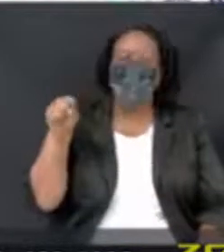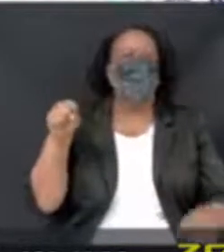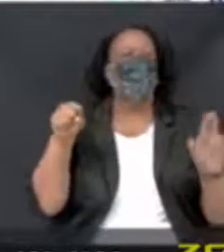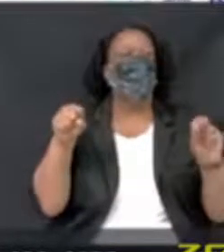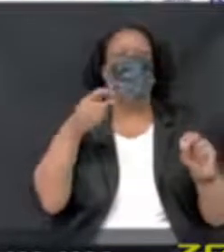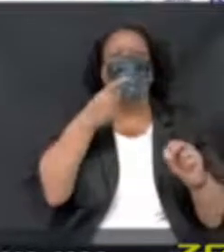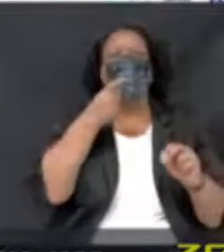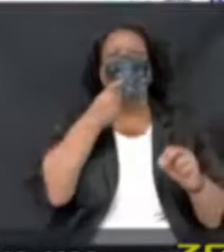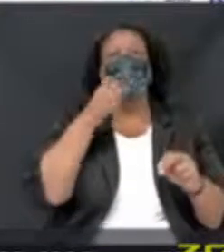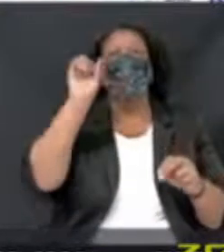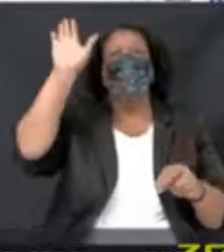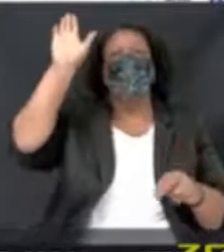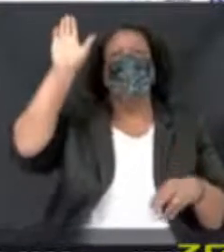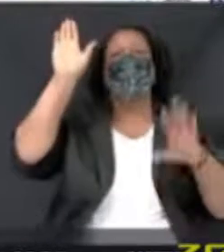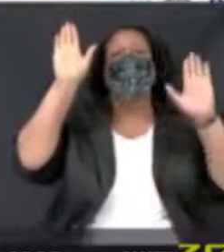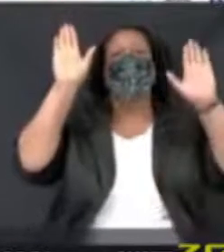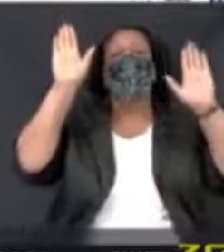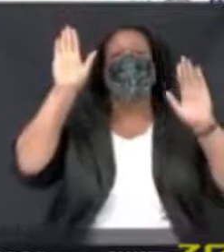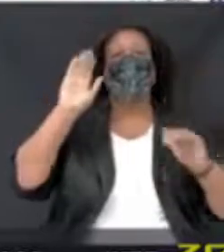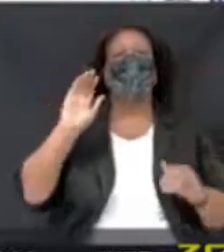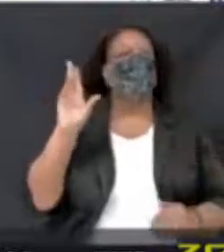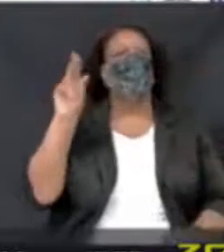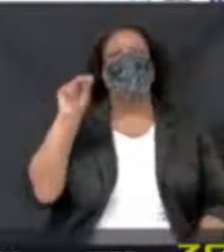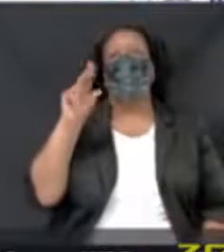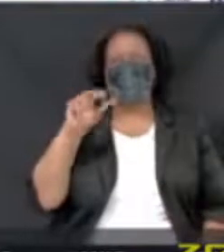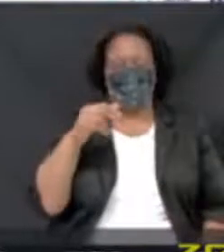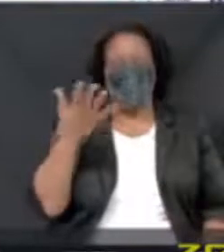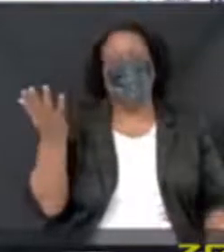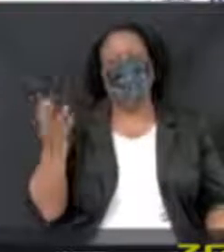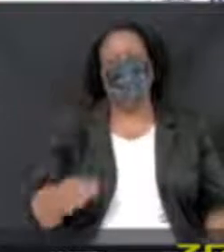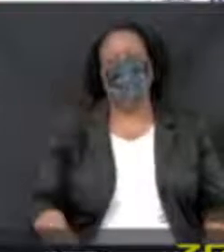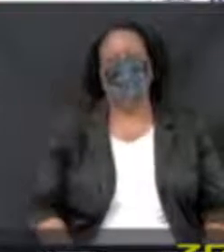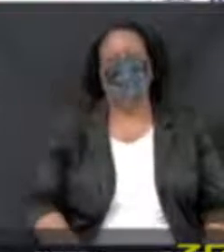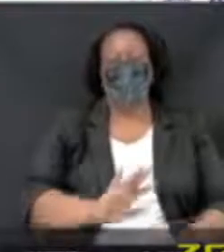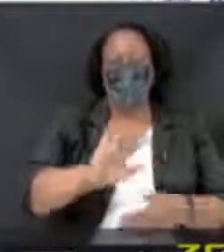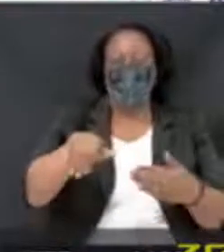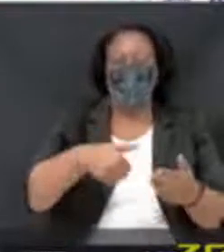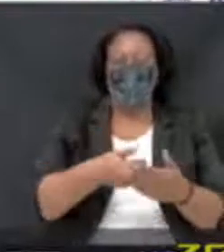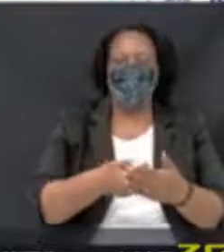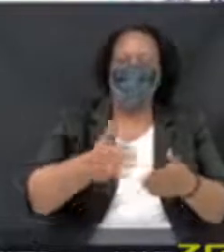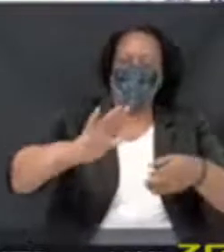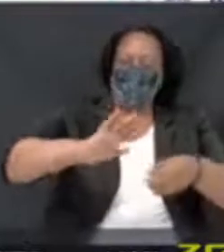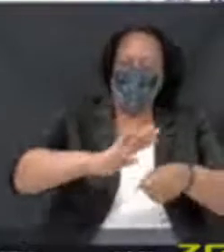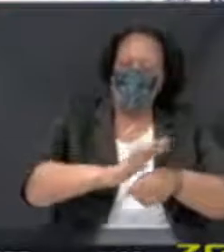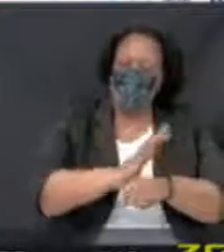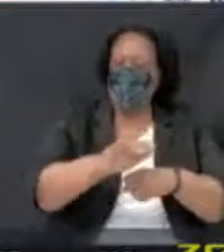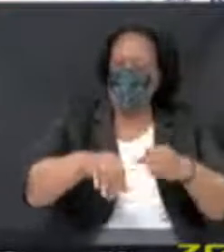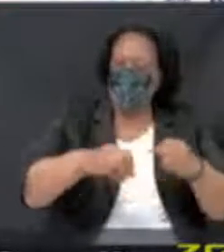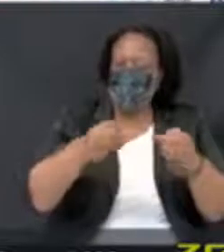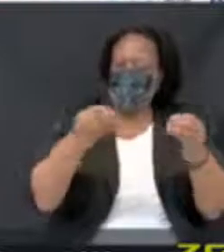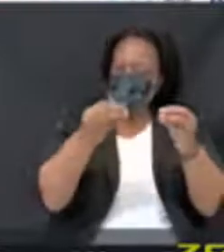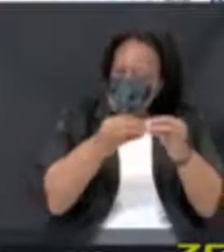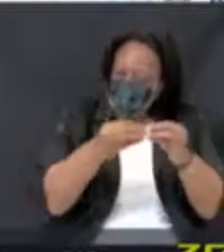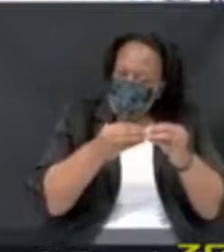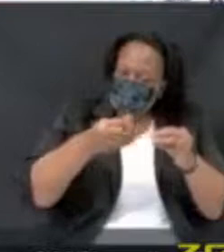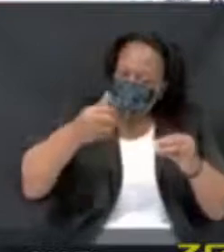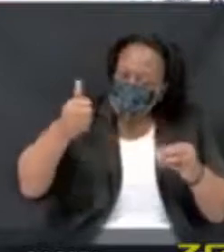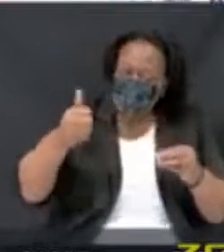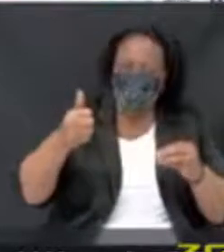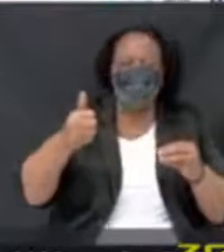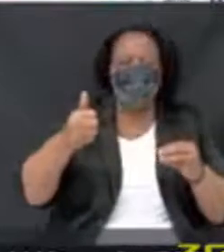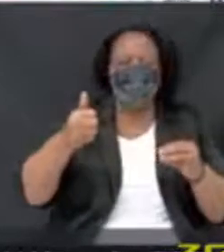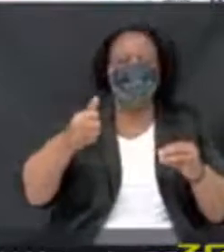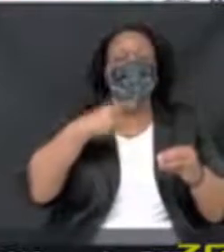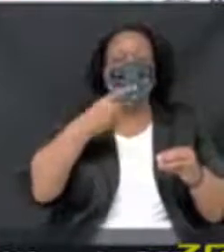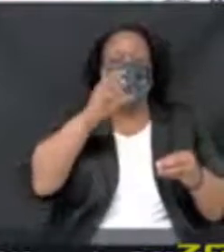approach, meaning that what the majority agrees with is what is adopted. Then these recommendations are